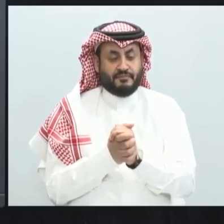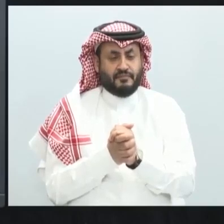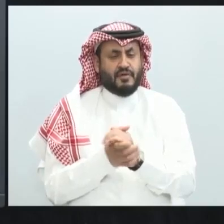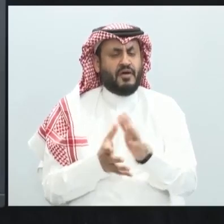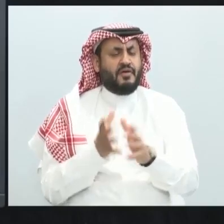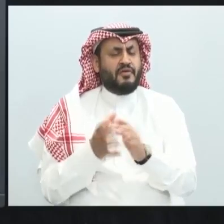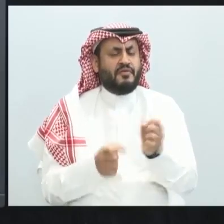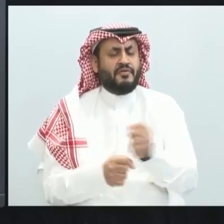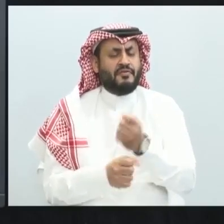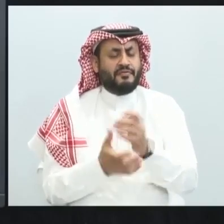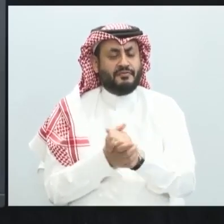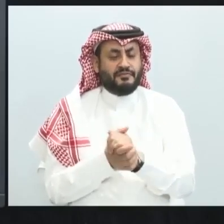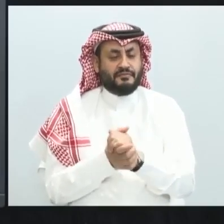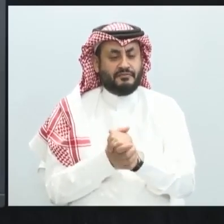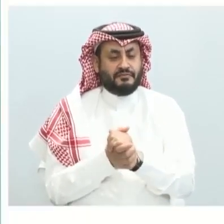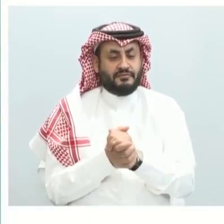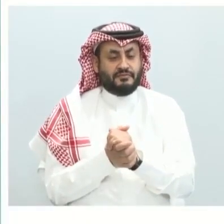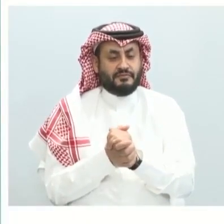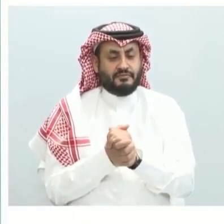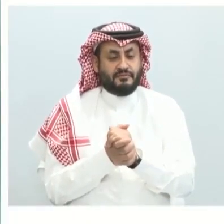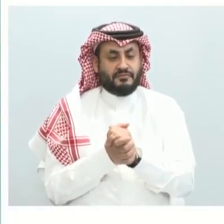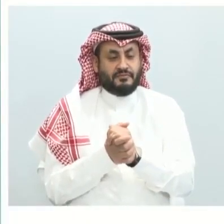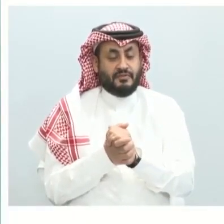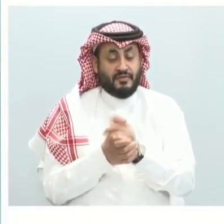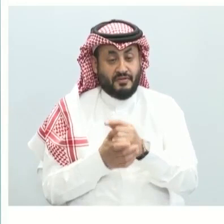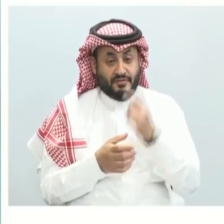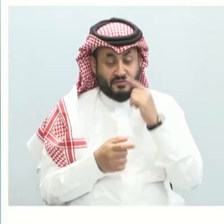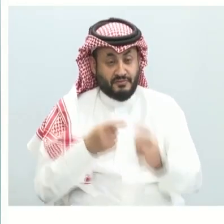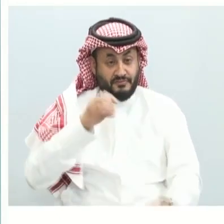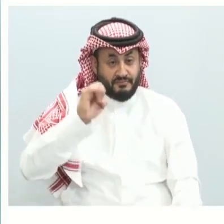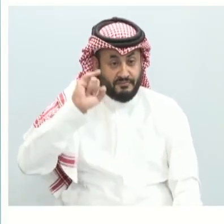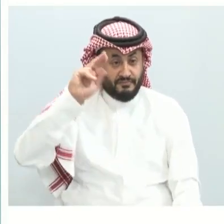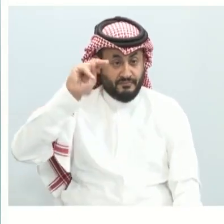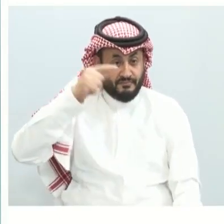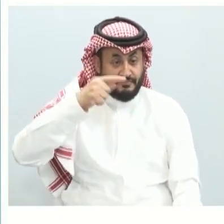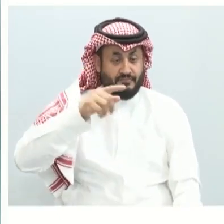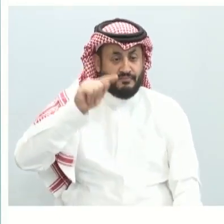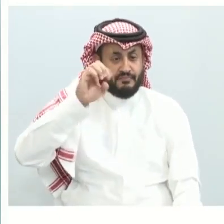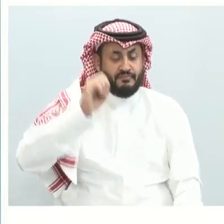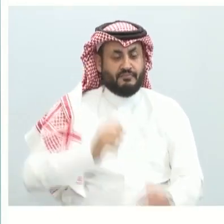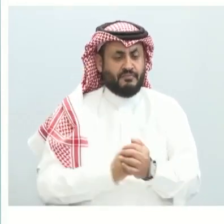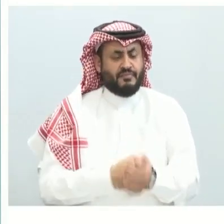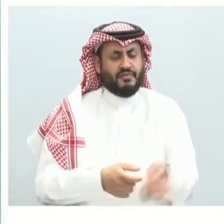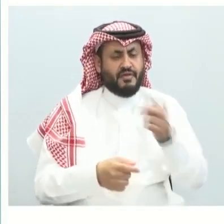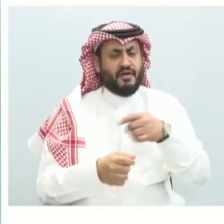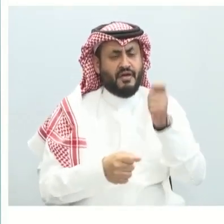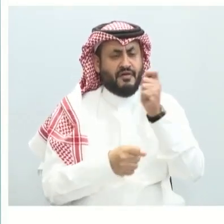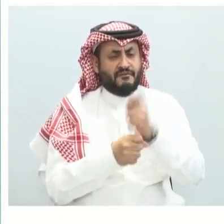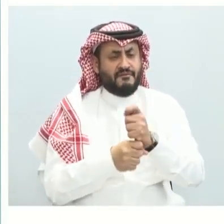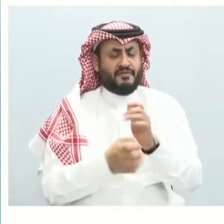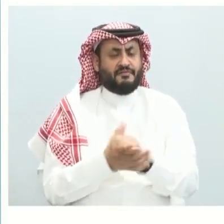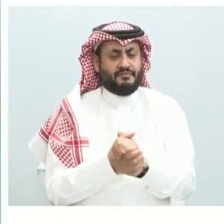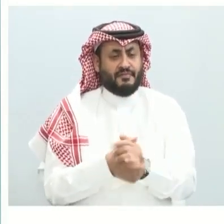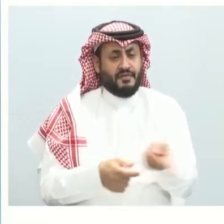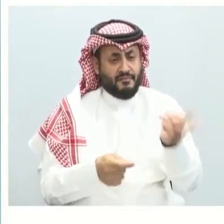this? We're going to use it if we add going to, and after going to, we added a verb.